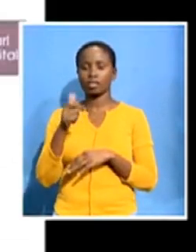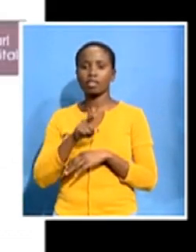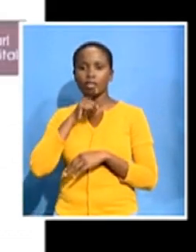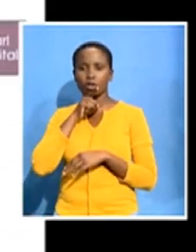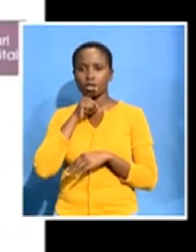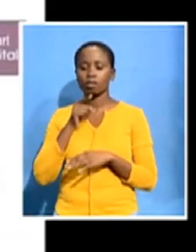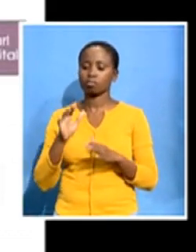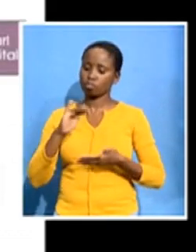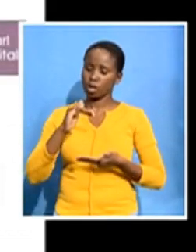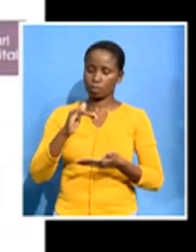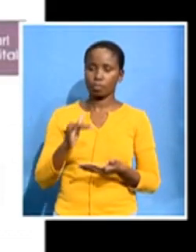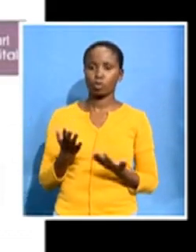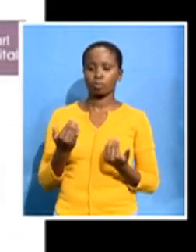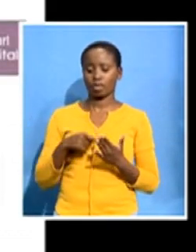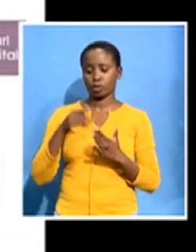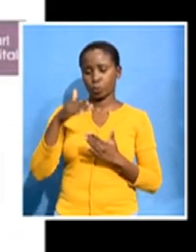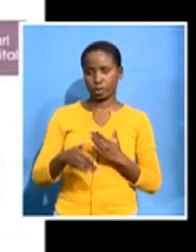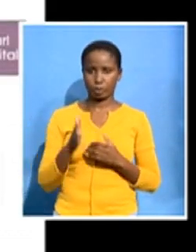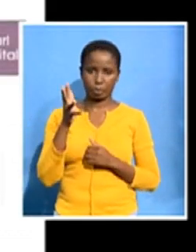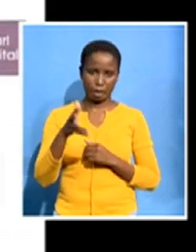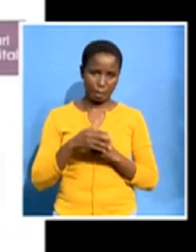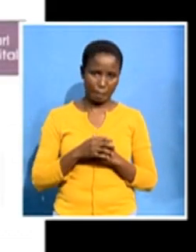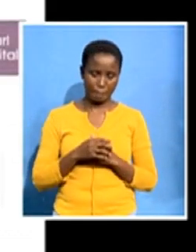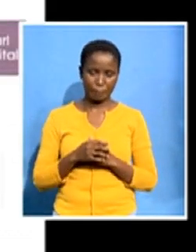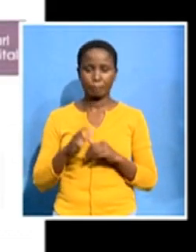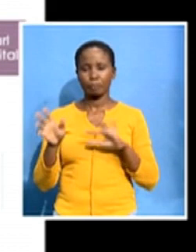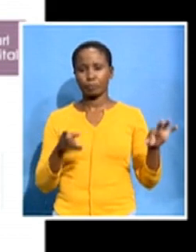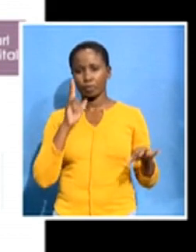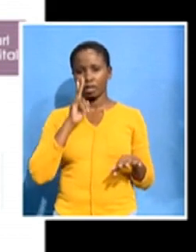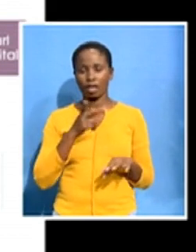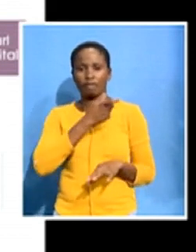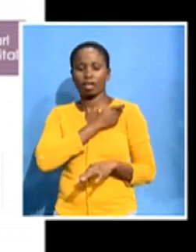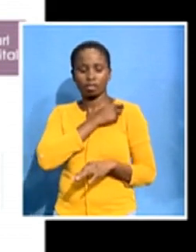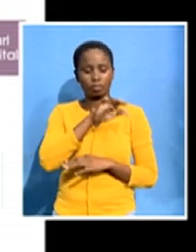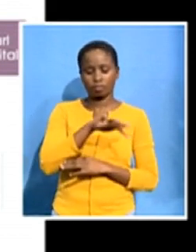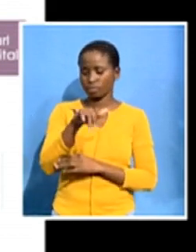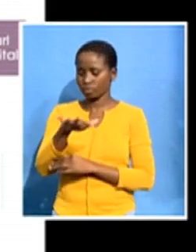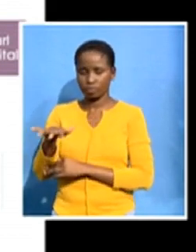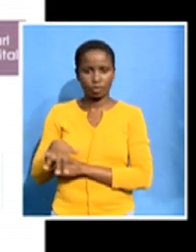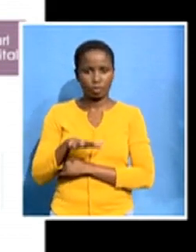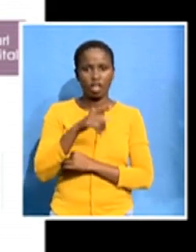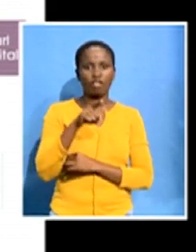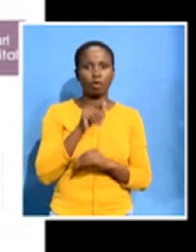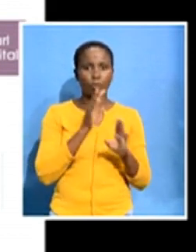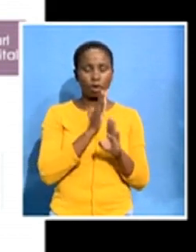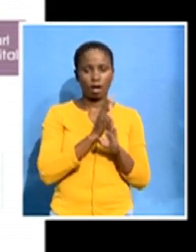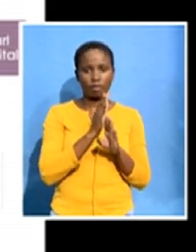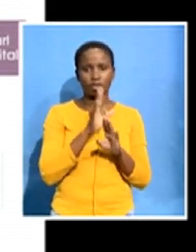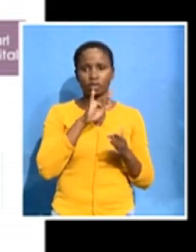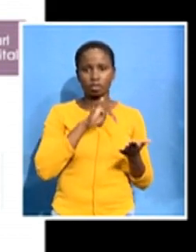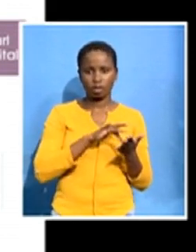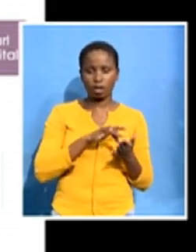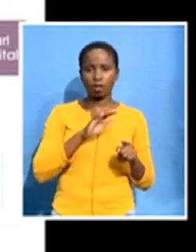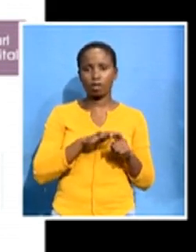When we look at the vaccine sites, it is Malamed for the private sector, Khayelitsha, Grootskei, Tygerberg, and Mitchells Plain. And in the rural